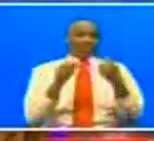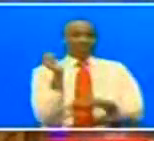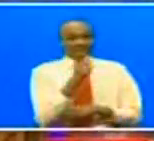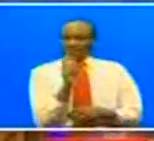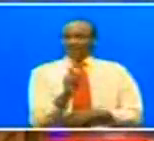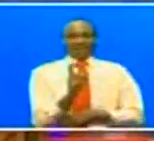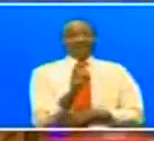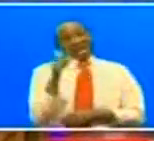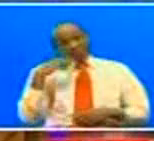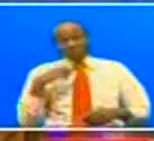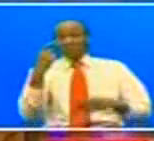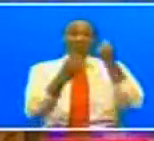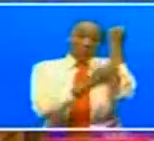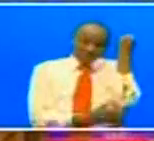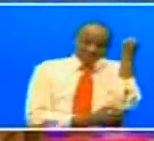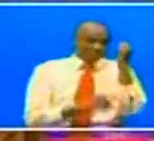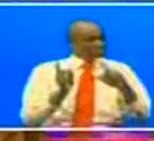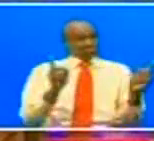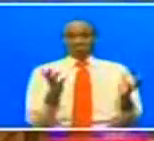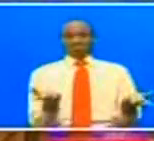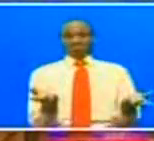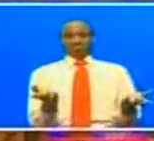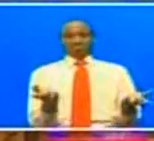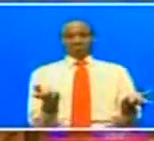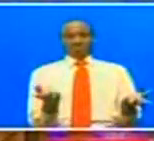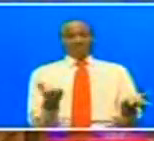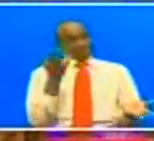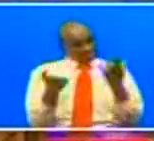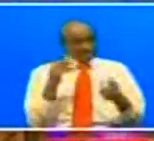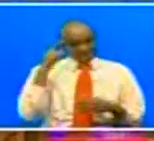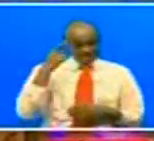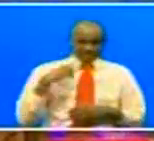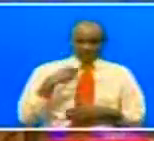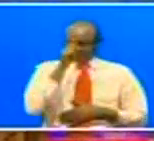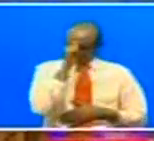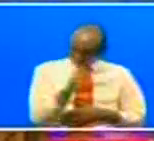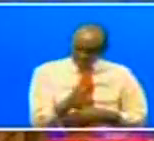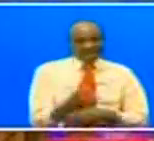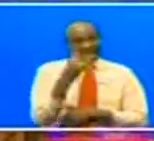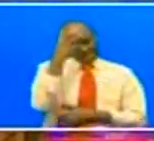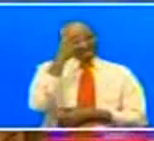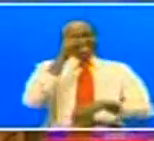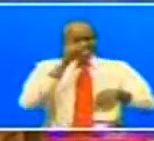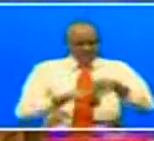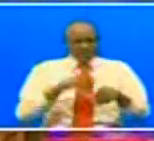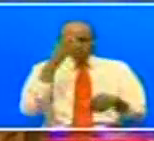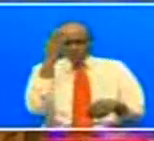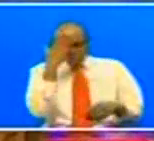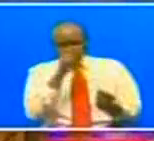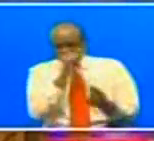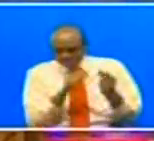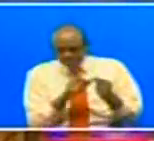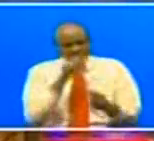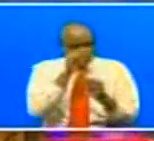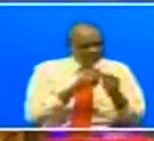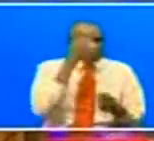of poverty. Well, people will certainly feel marginalized. It's probably about dignity, it's about anger, and only when you get into those very specific root